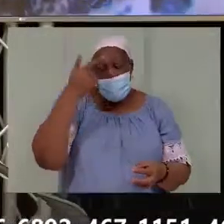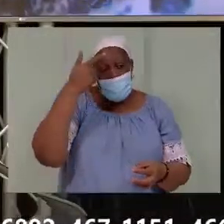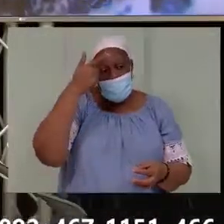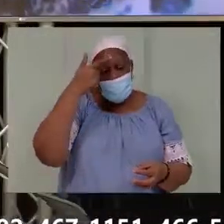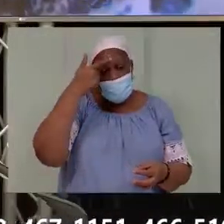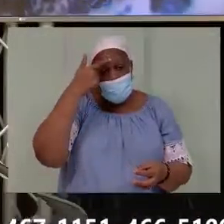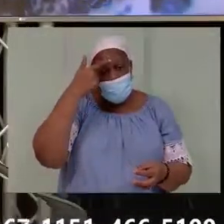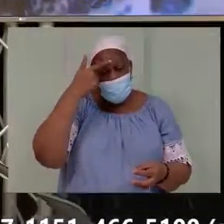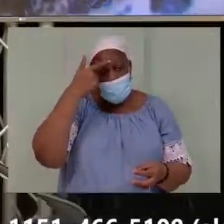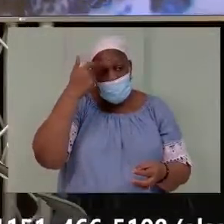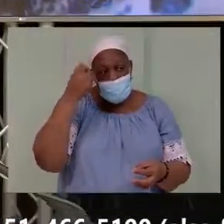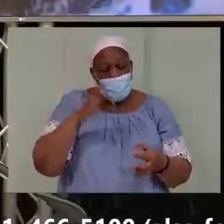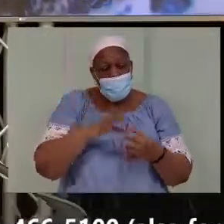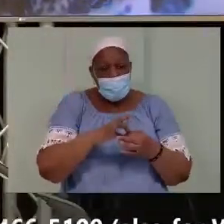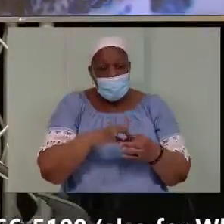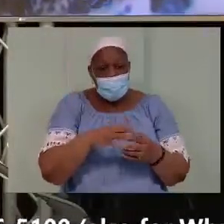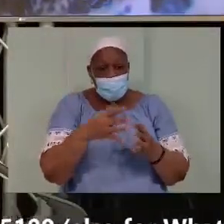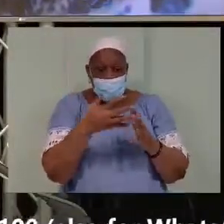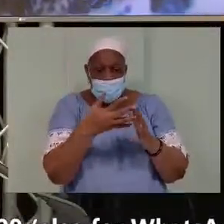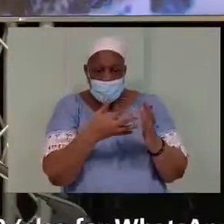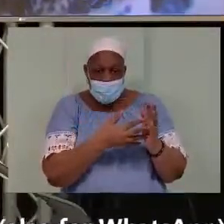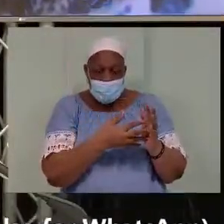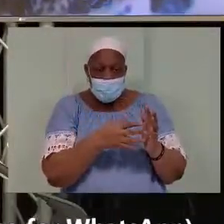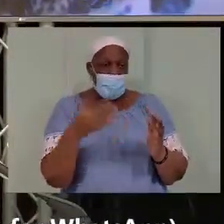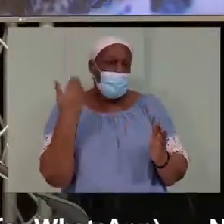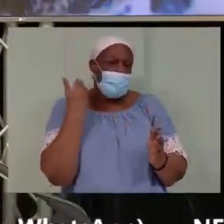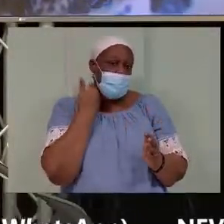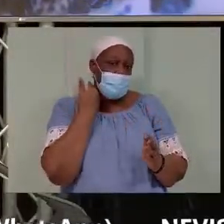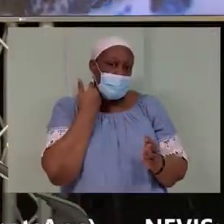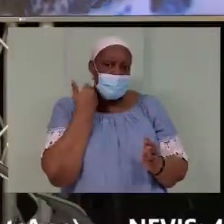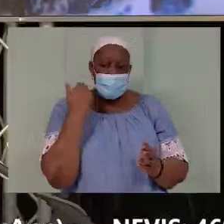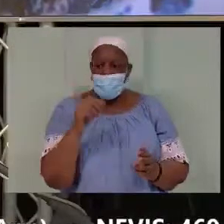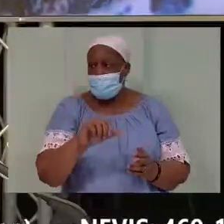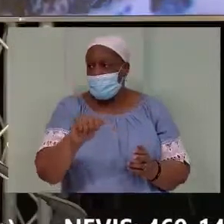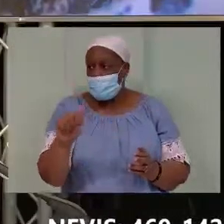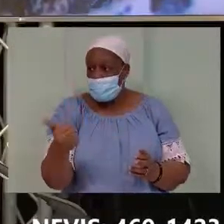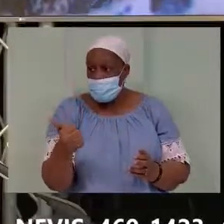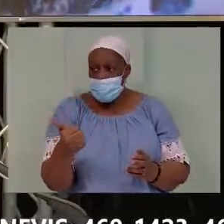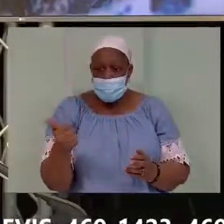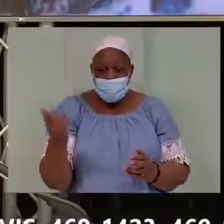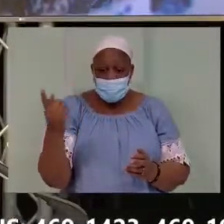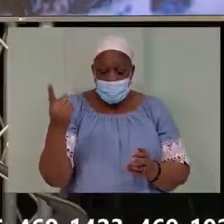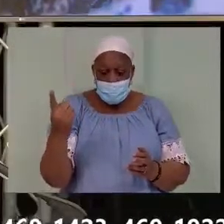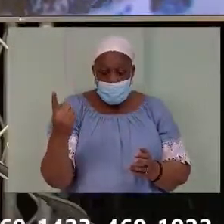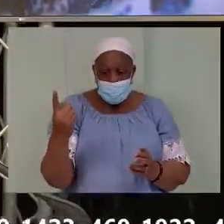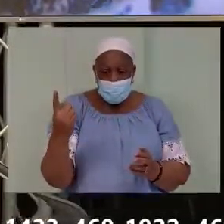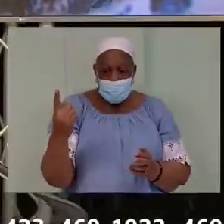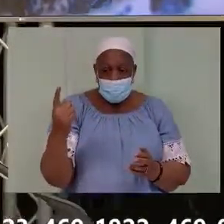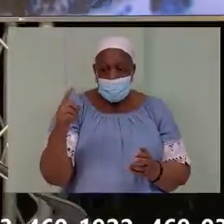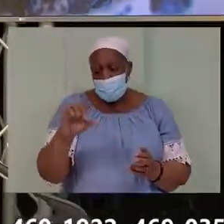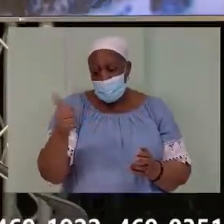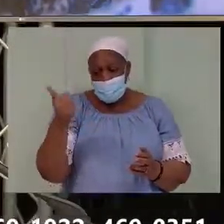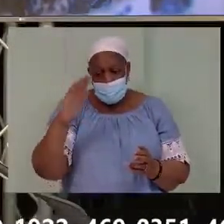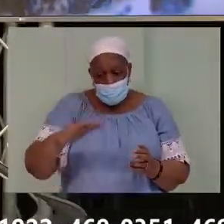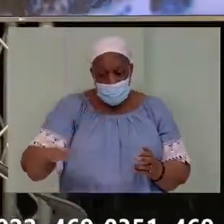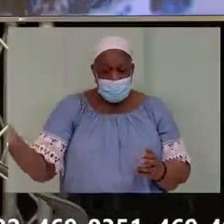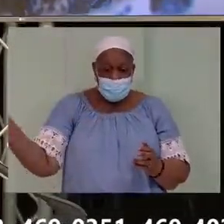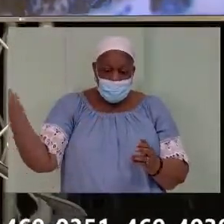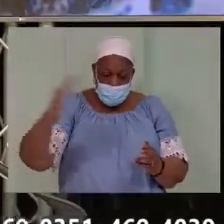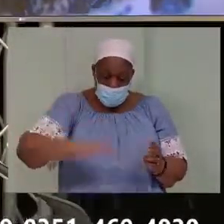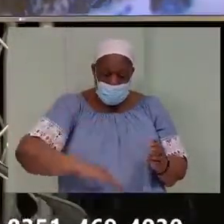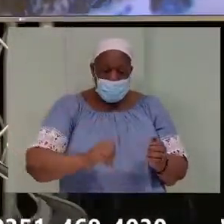bring another child and that child has a temperature or shows any signs or symptoms of